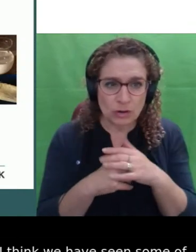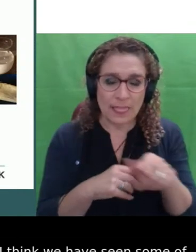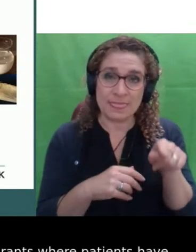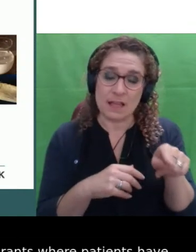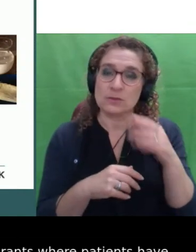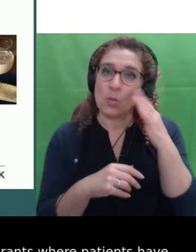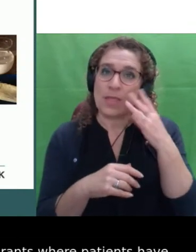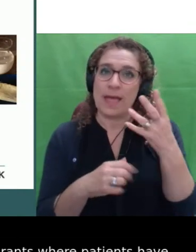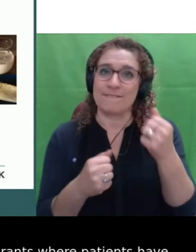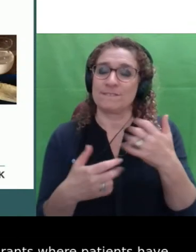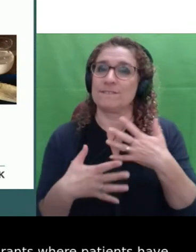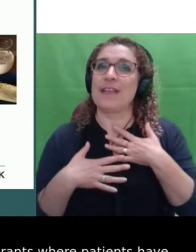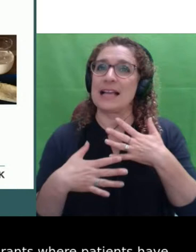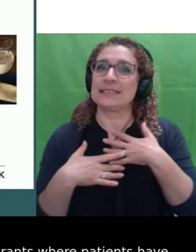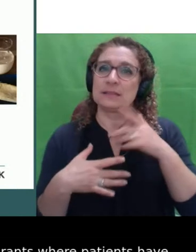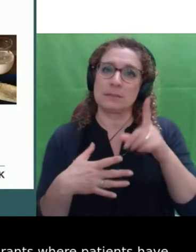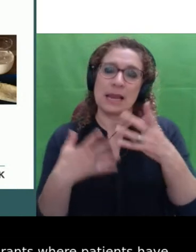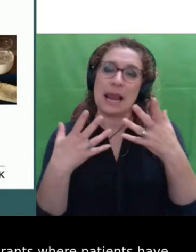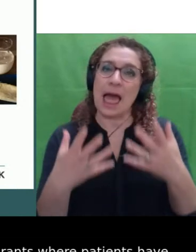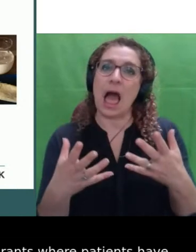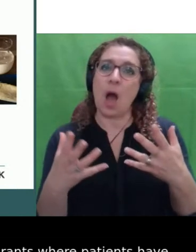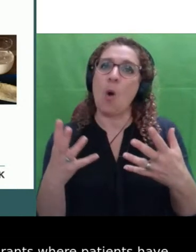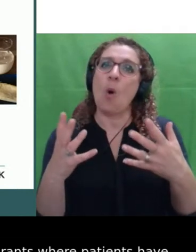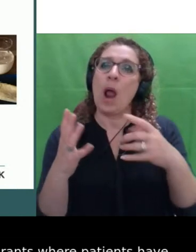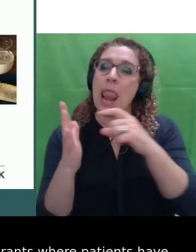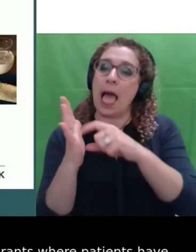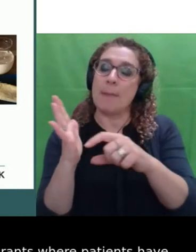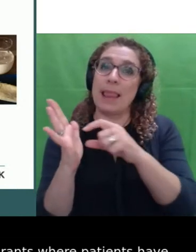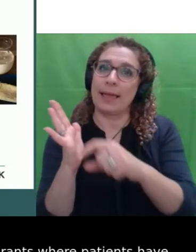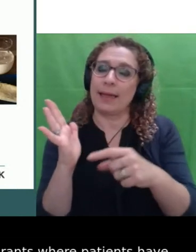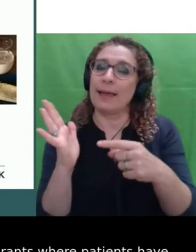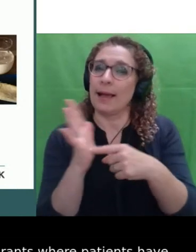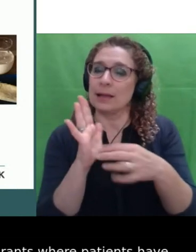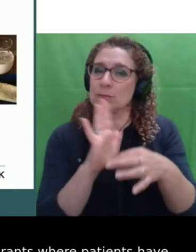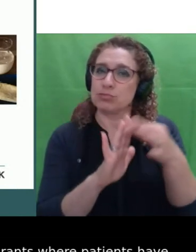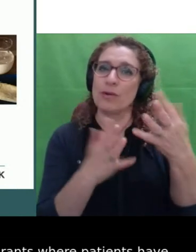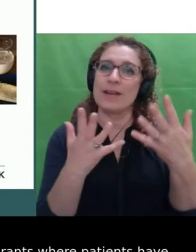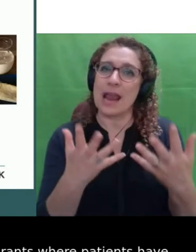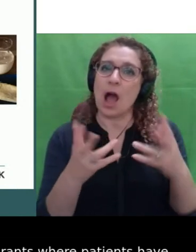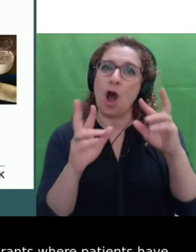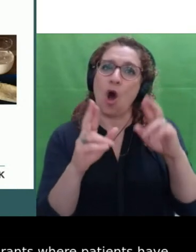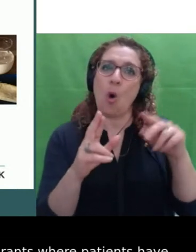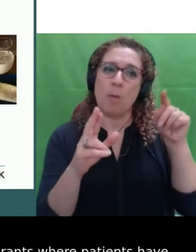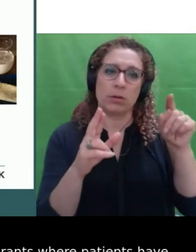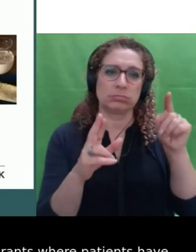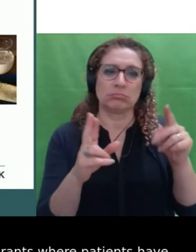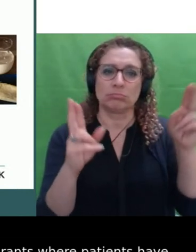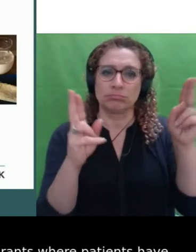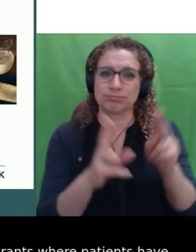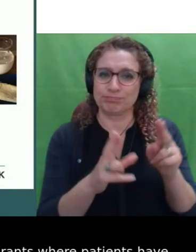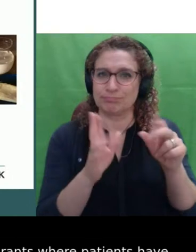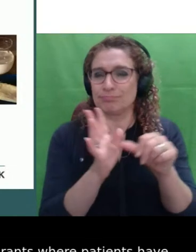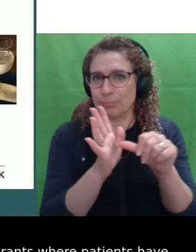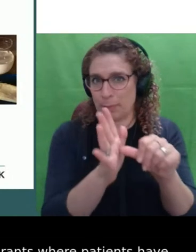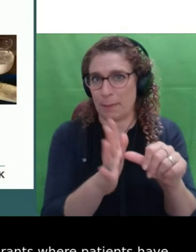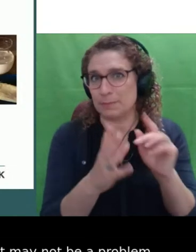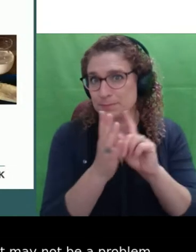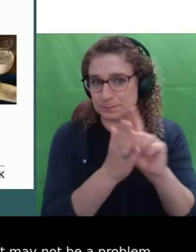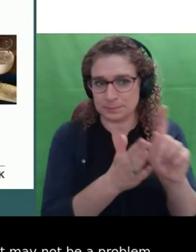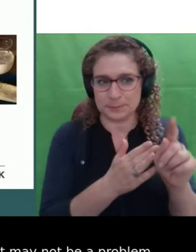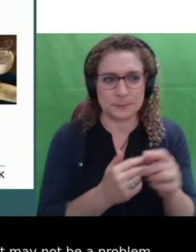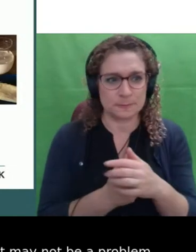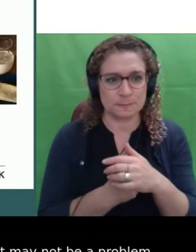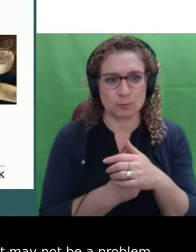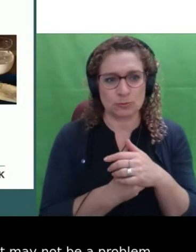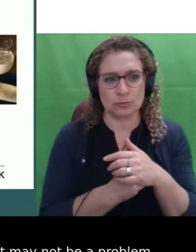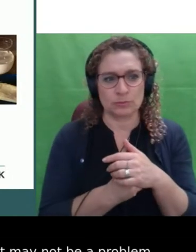things are changing now with new labeling or so that may not be um a problem pretty much longer with most baseline deflectors